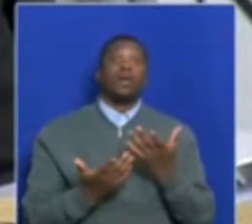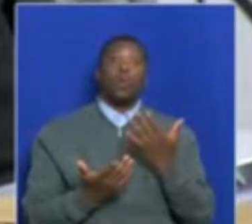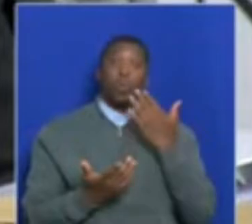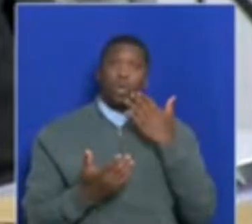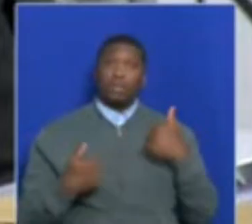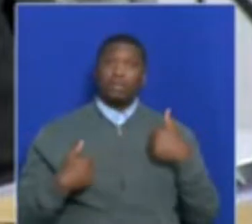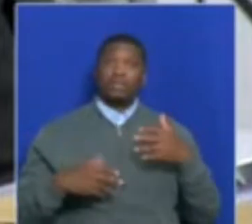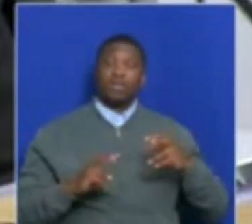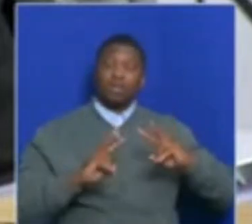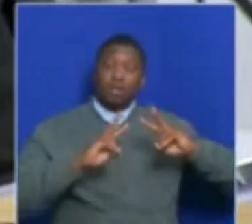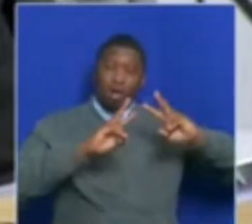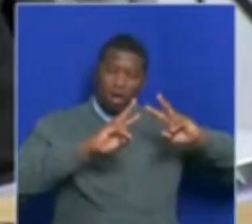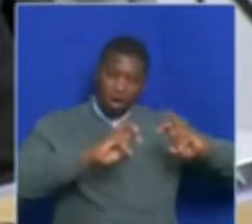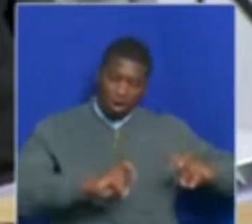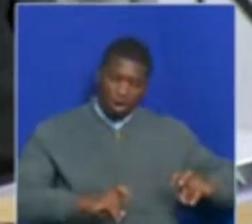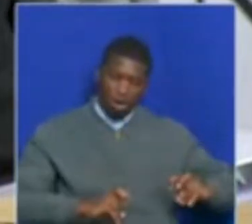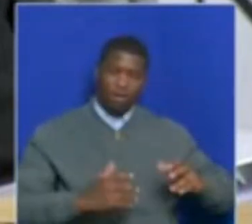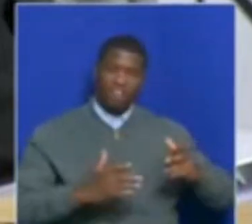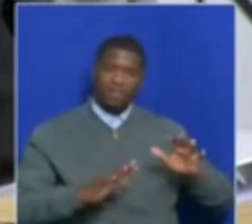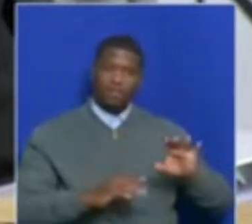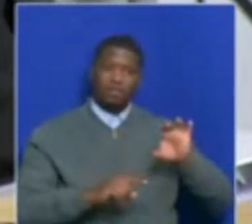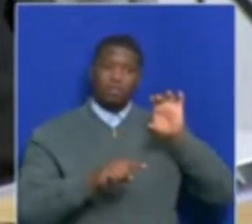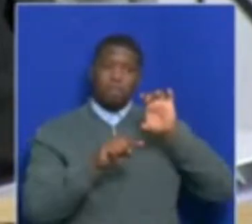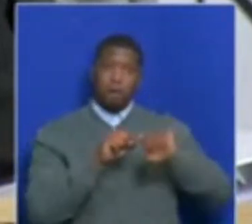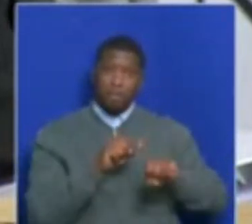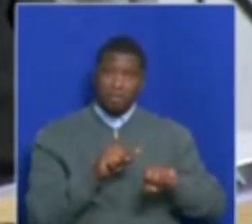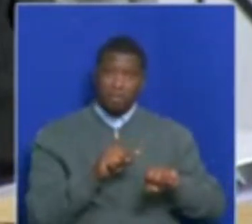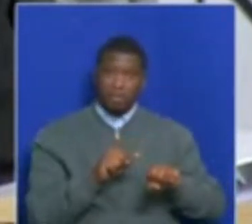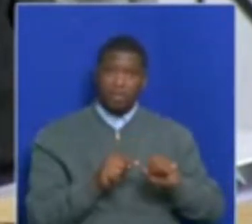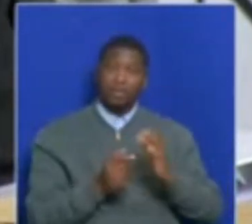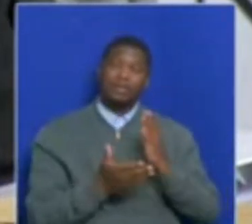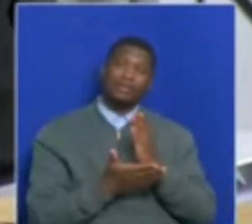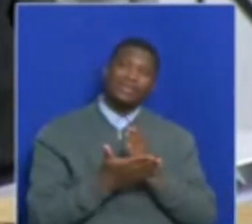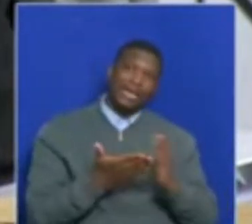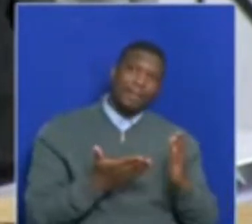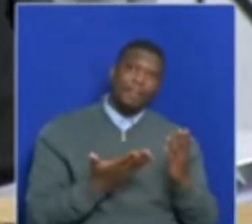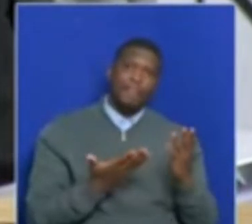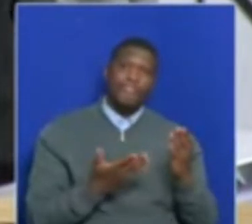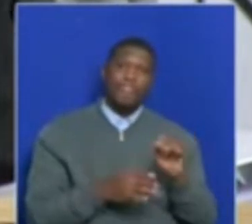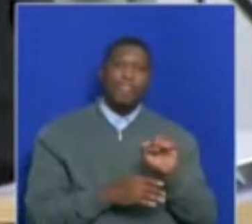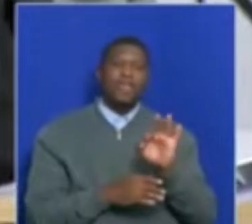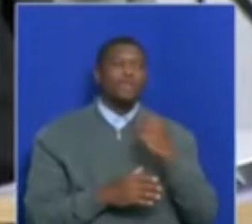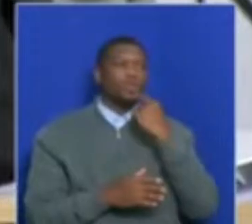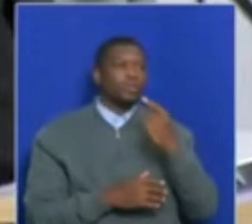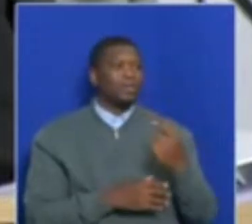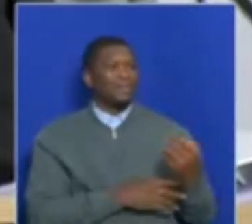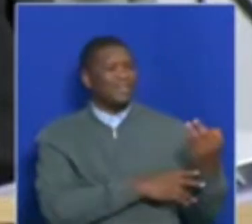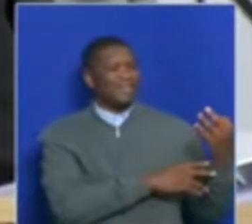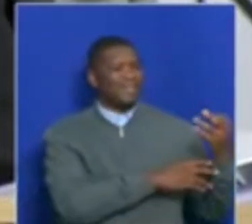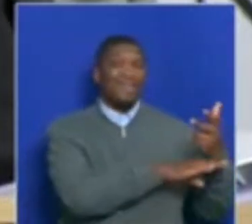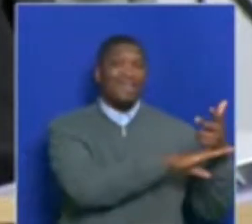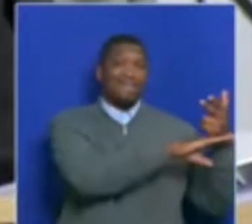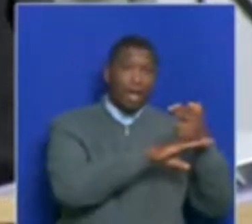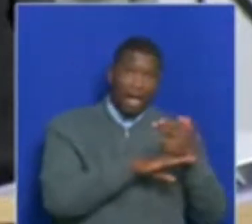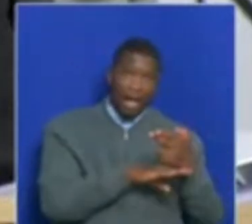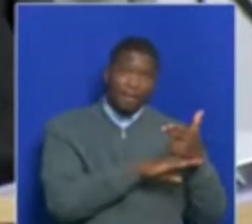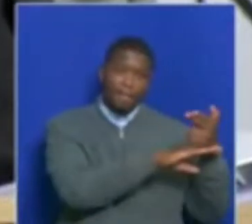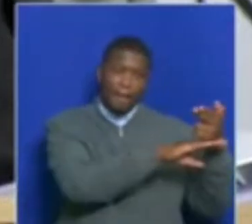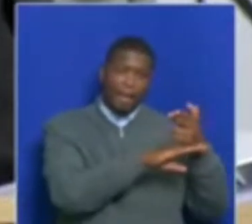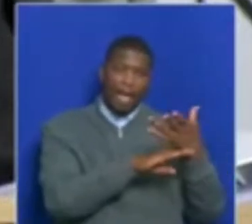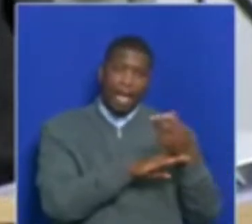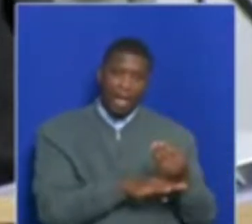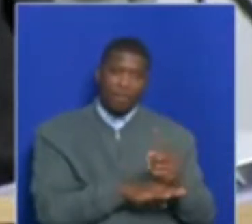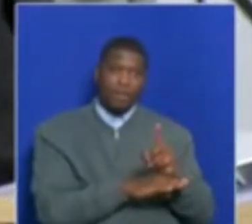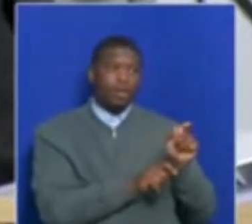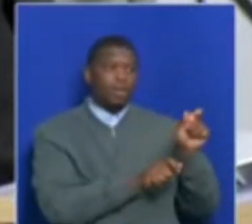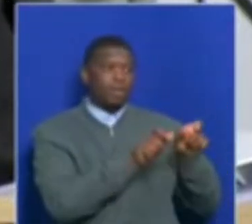shows that some of the, if we say 3 firearms are used and there were 9 people, then 6 of them were